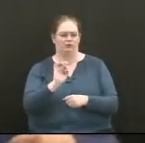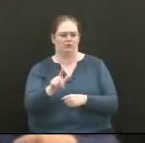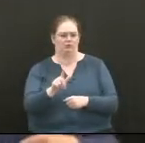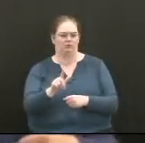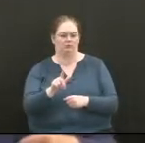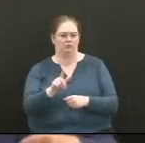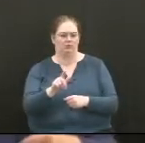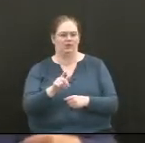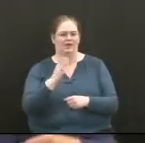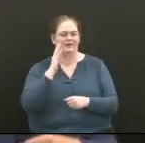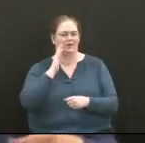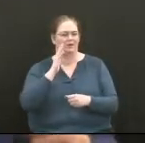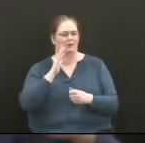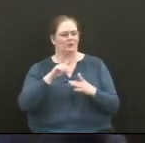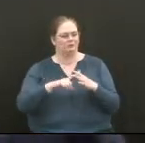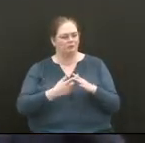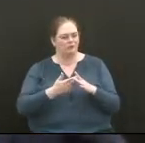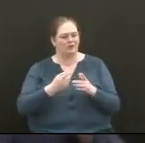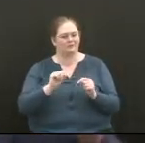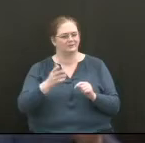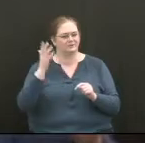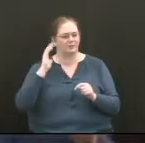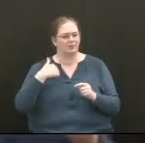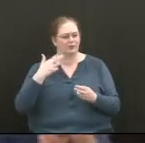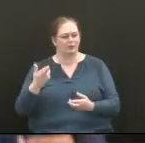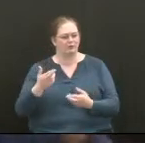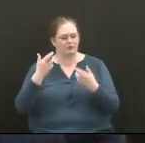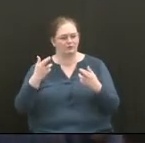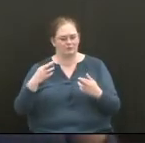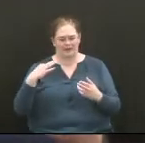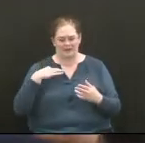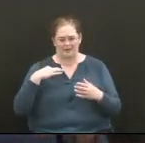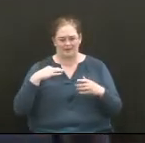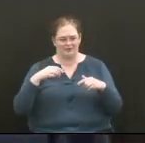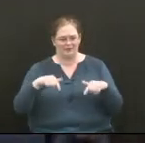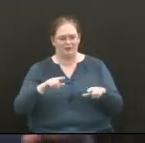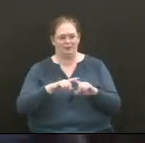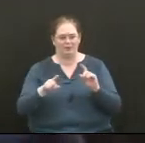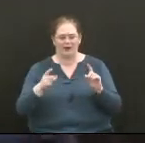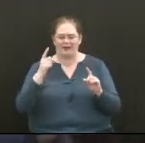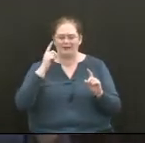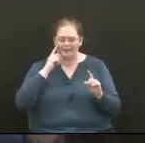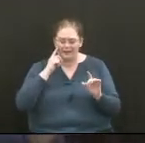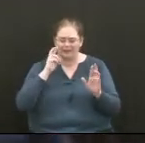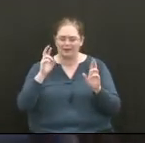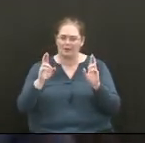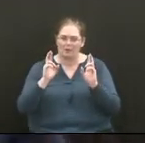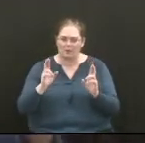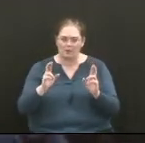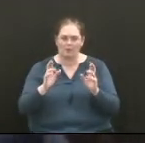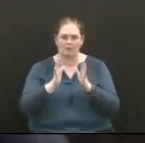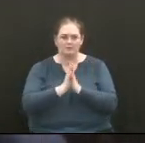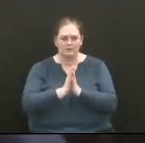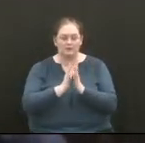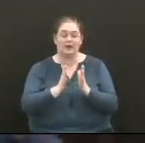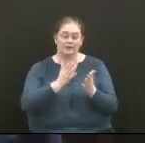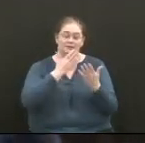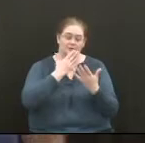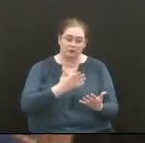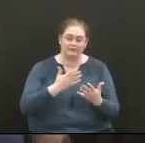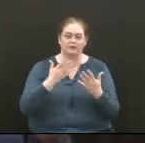some fits and starts with our resolution application here, but I think, I hope, and I pray, and I'm